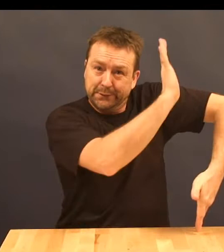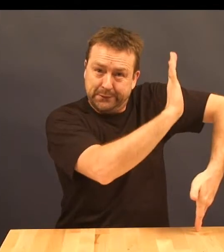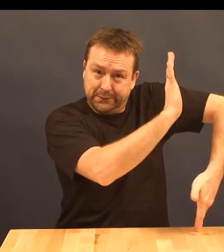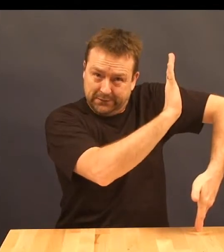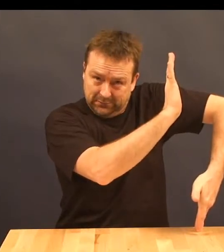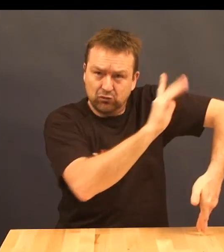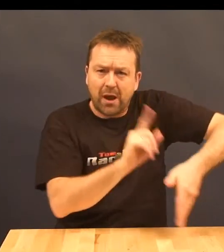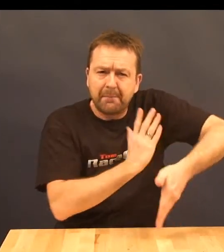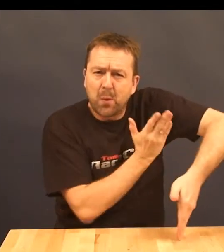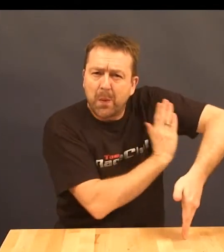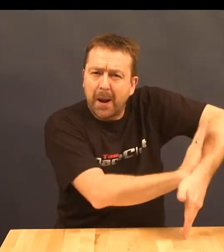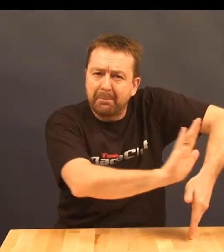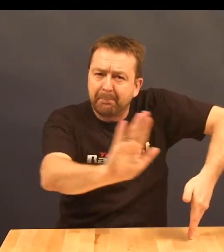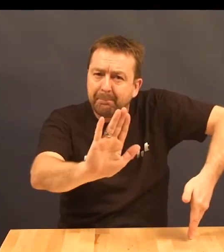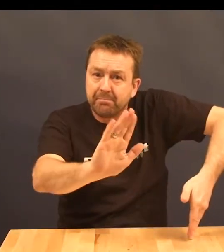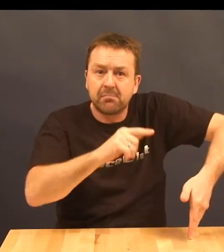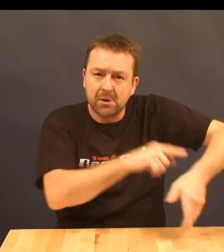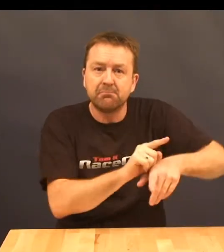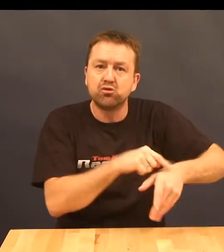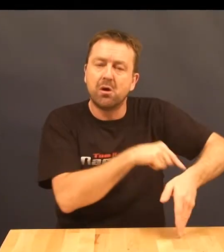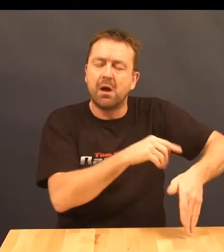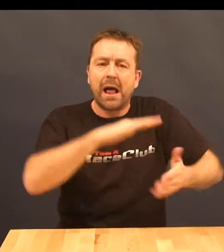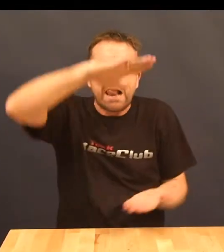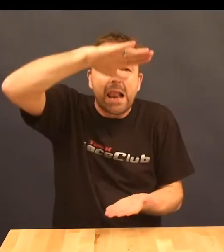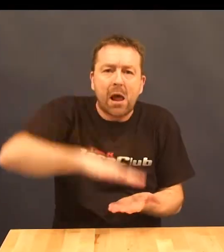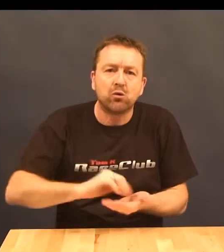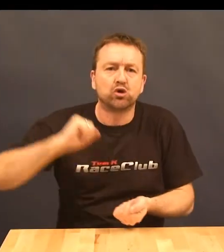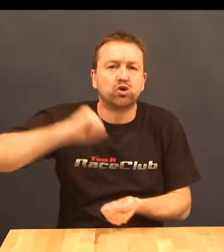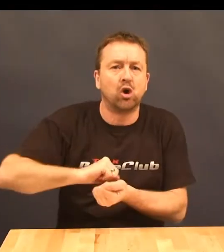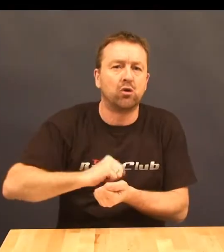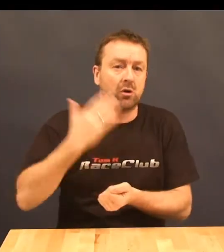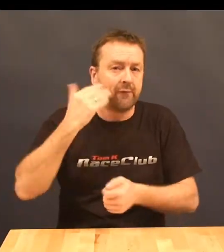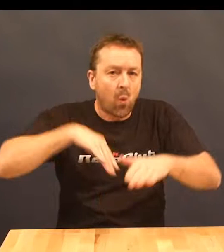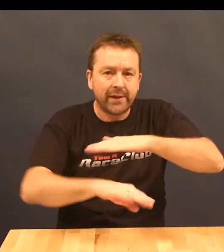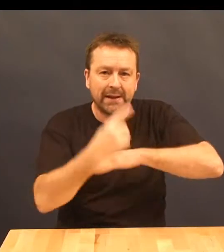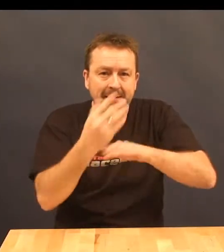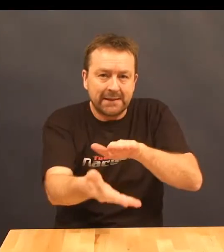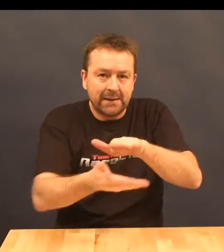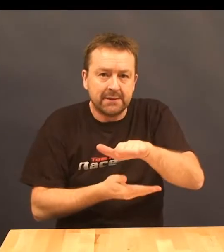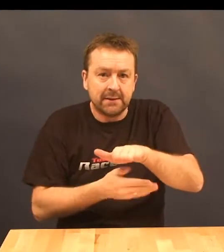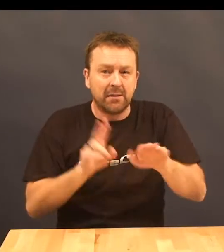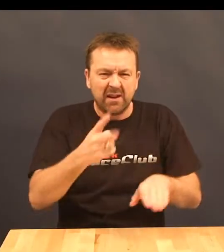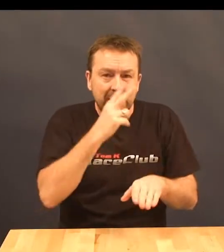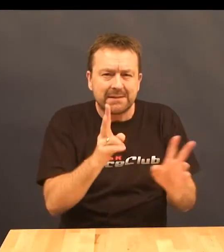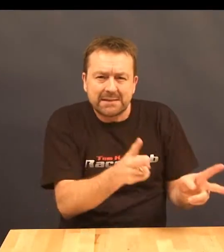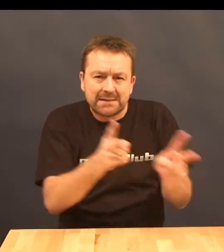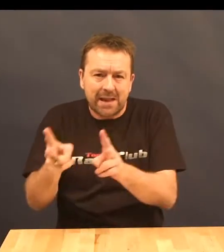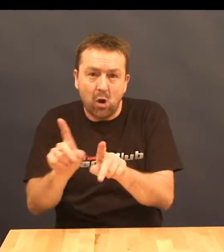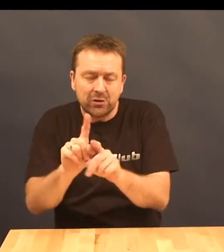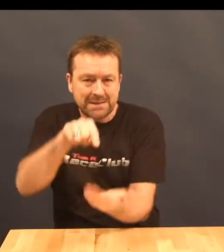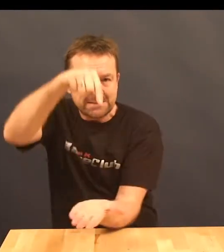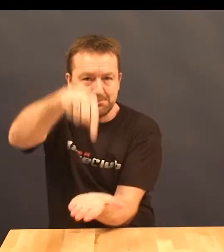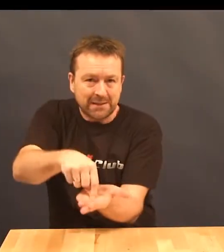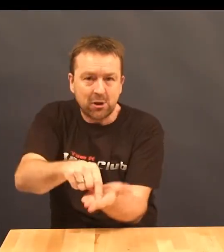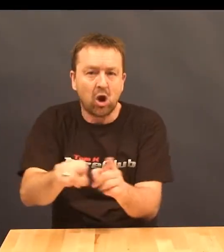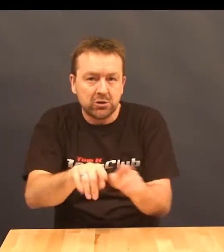curved surface, producing a low pressure area under the nose. You can see a similar curved surface in the central